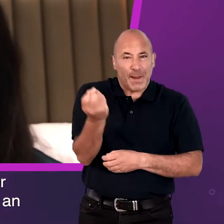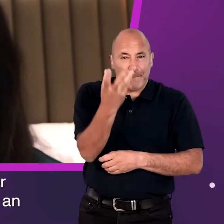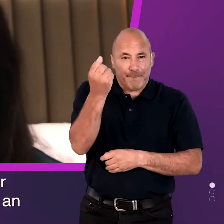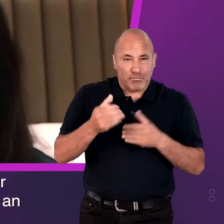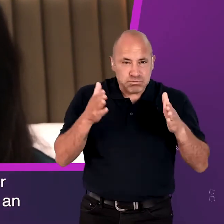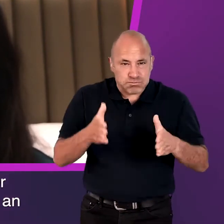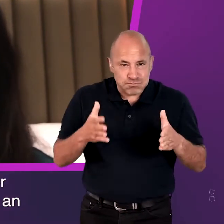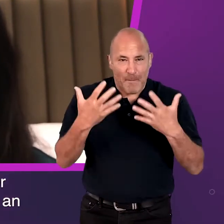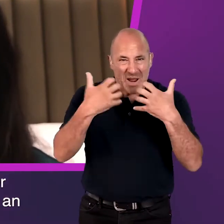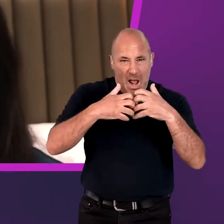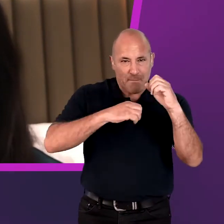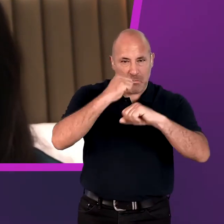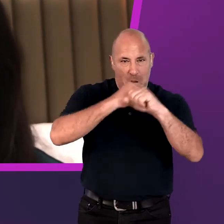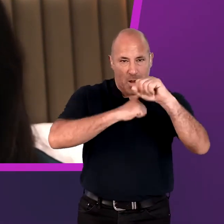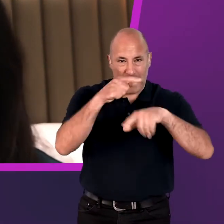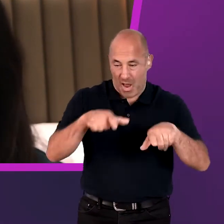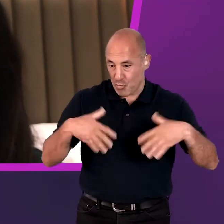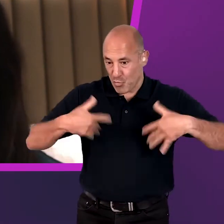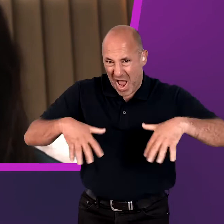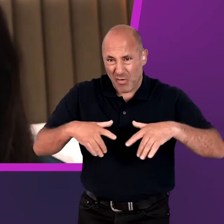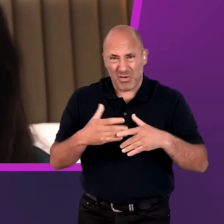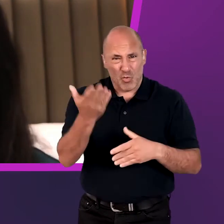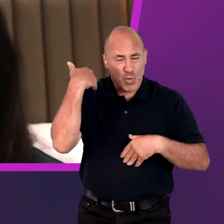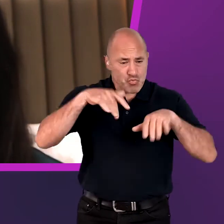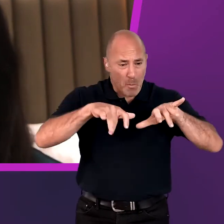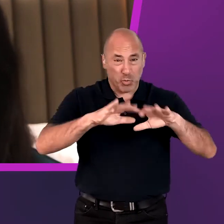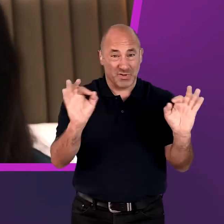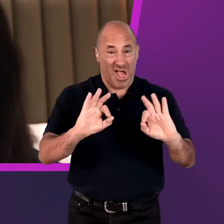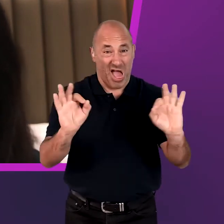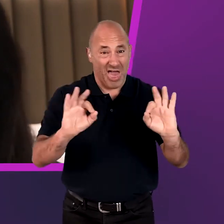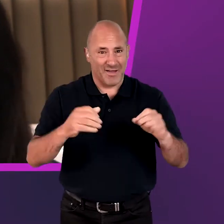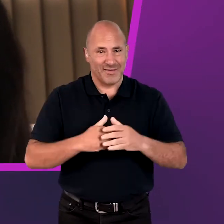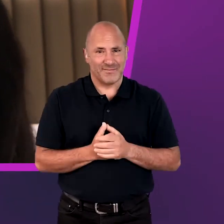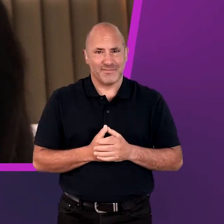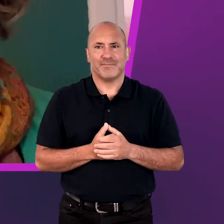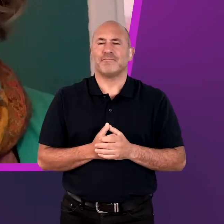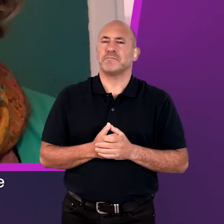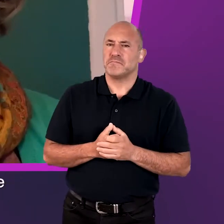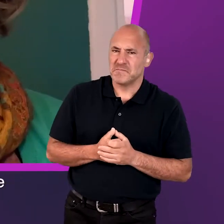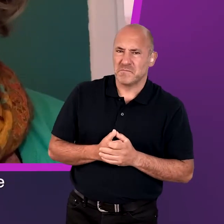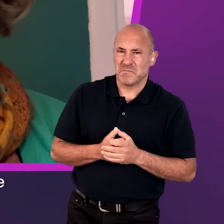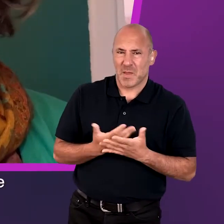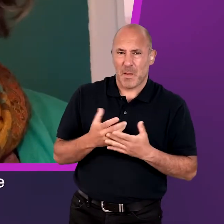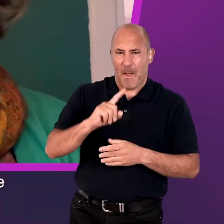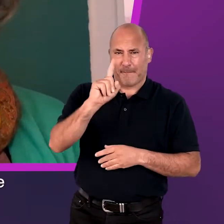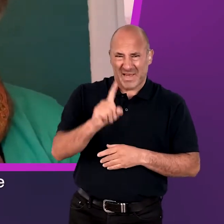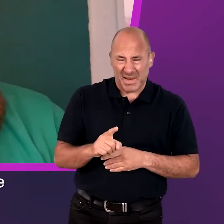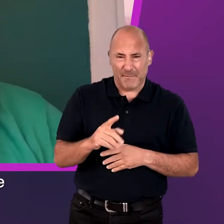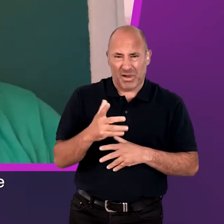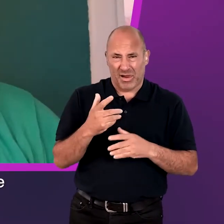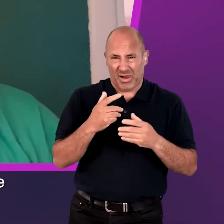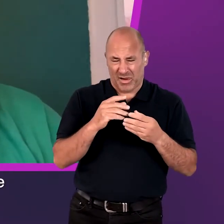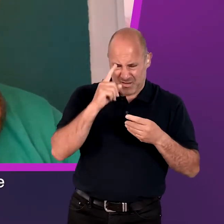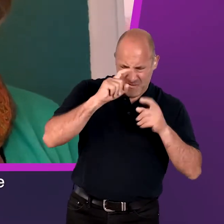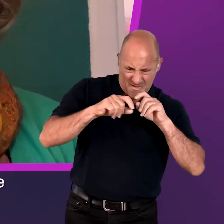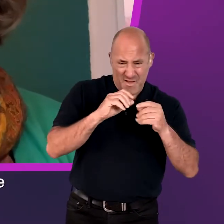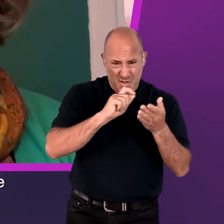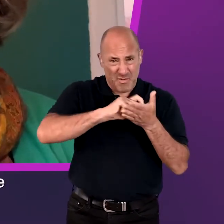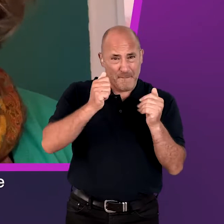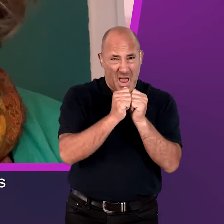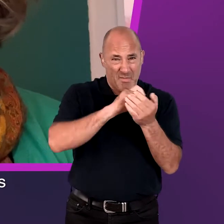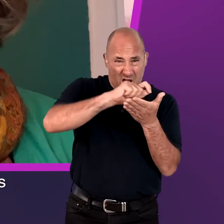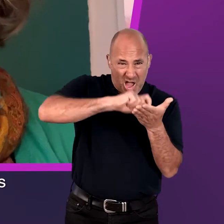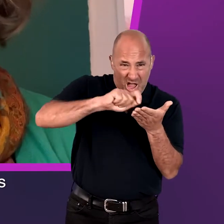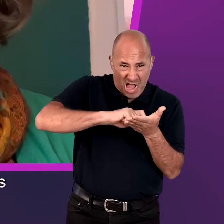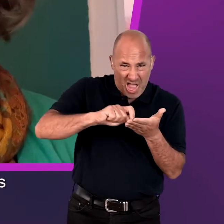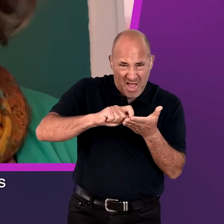and mechanical machines were the innovation of time, not a computer in sight. So, coming from a world where people write a lot of